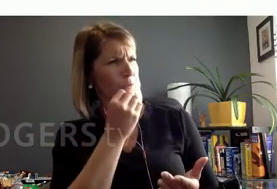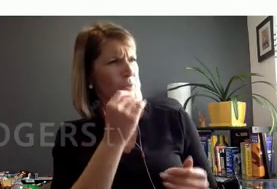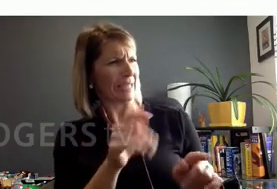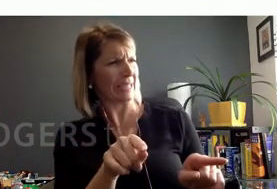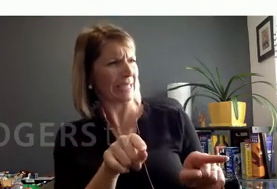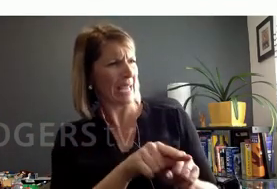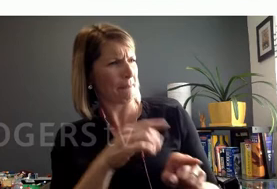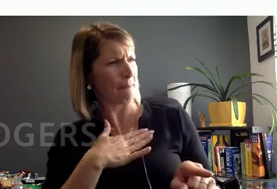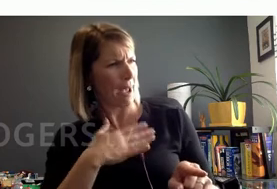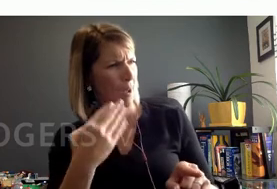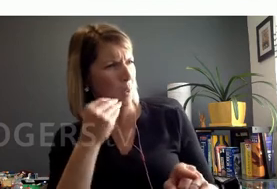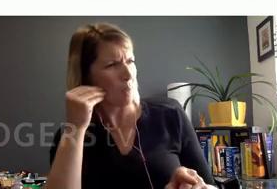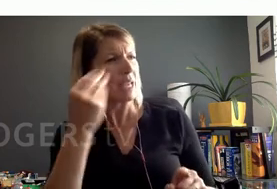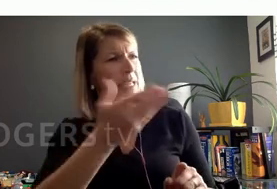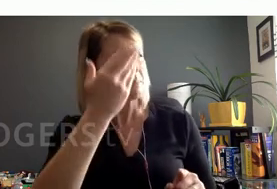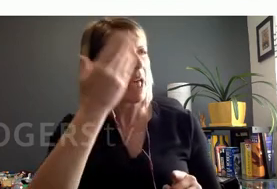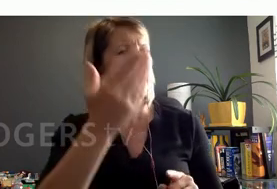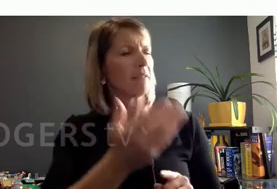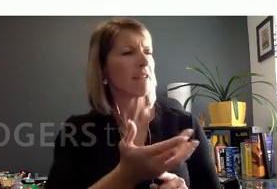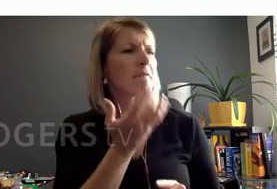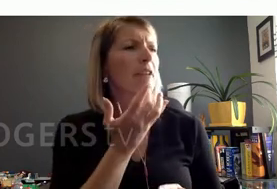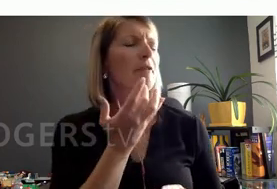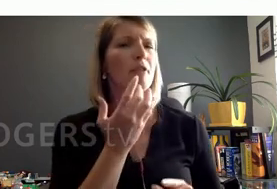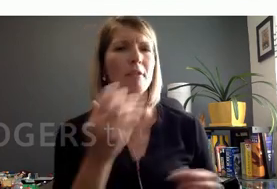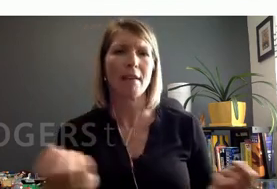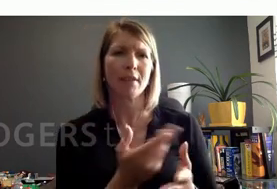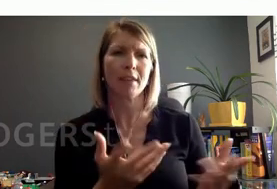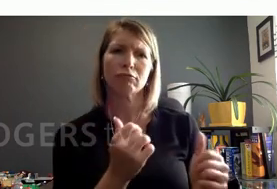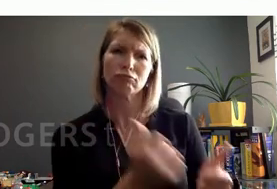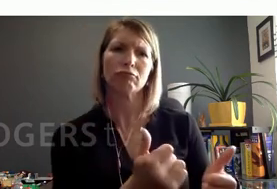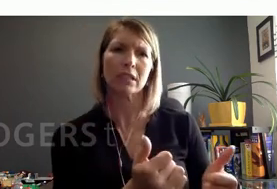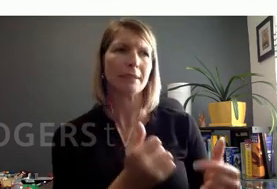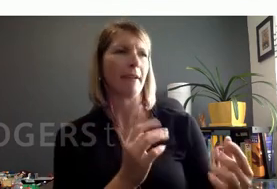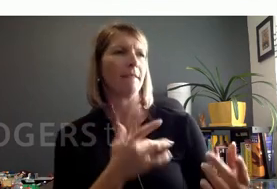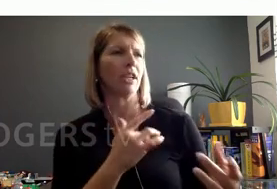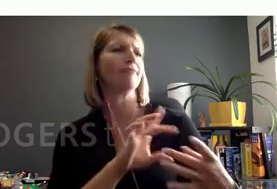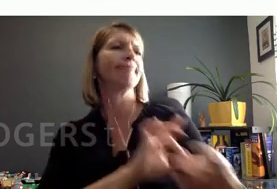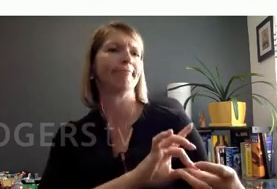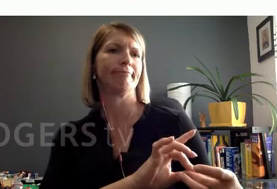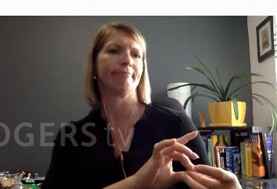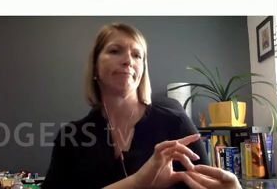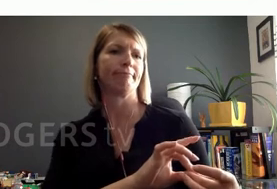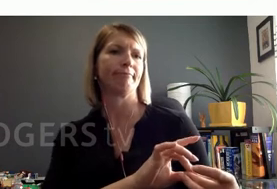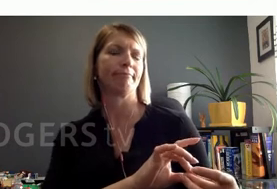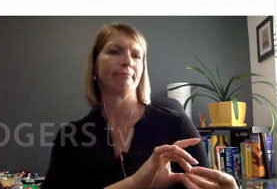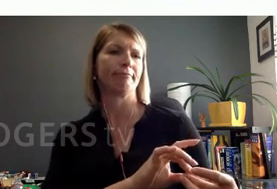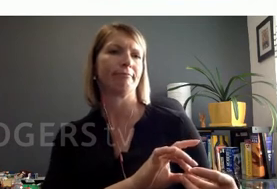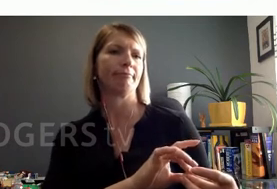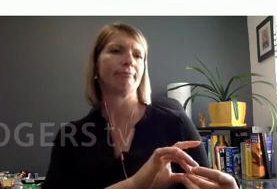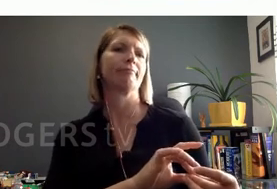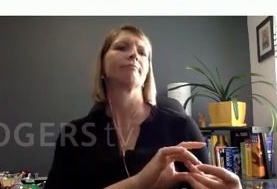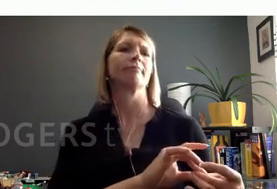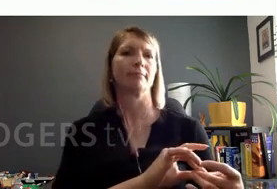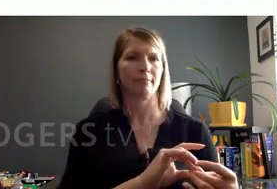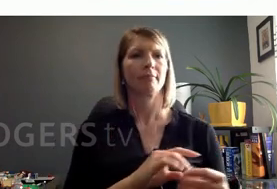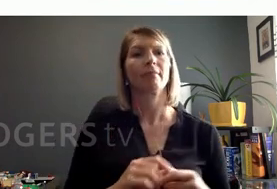and the aromas and the flavors of their home country. And that is an incredibly poignant and meaningful